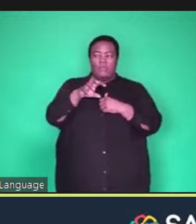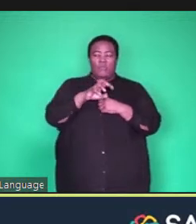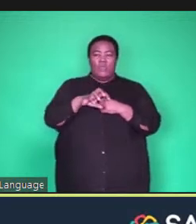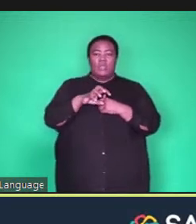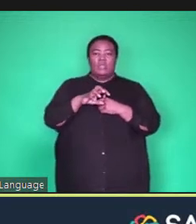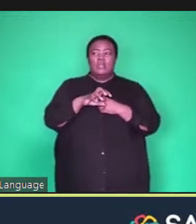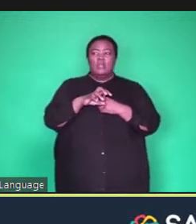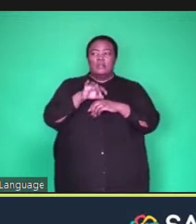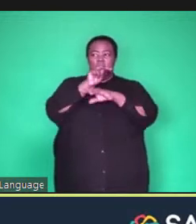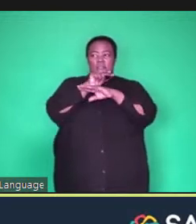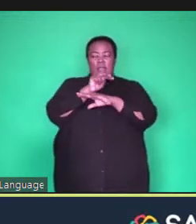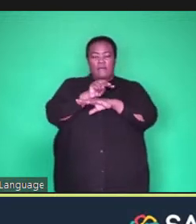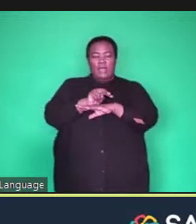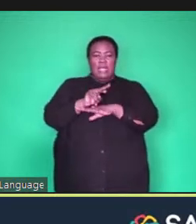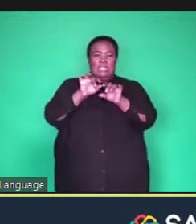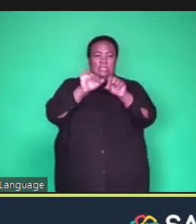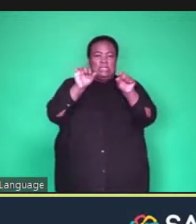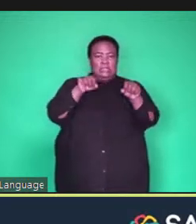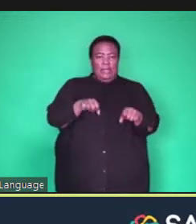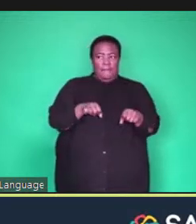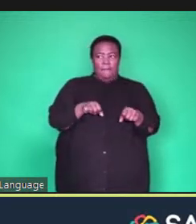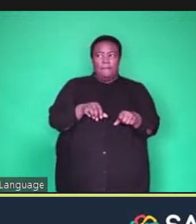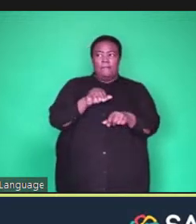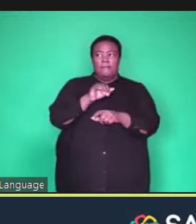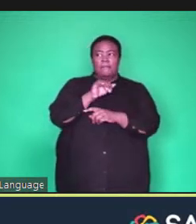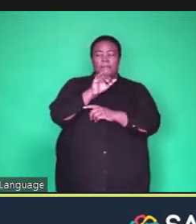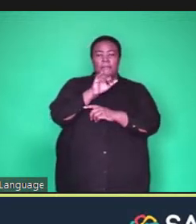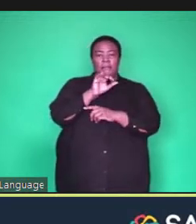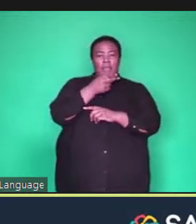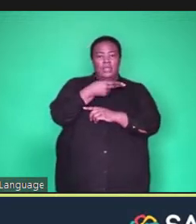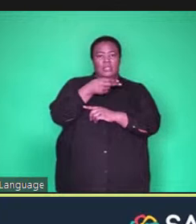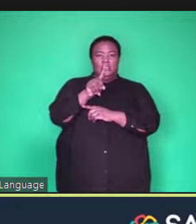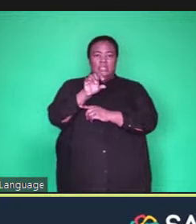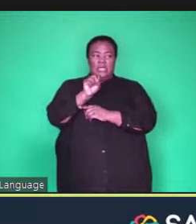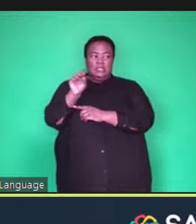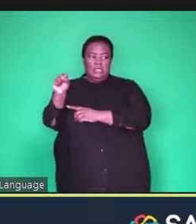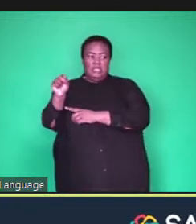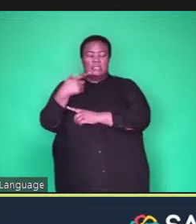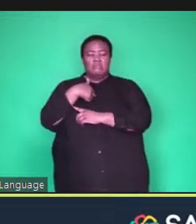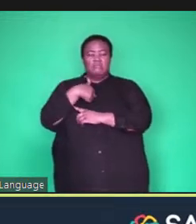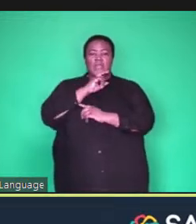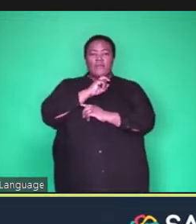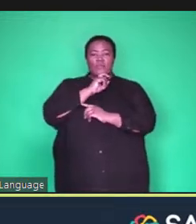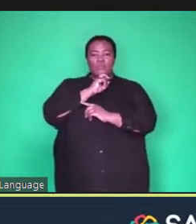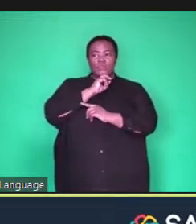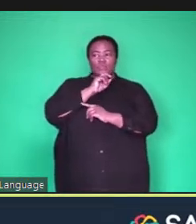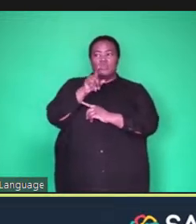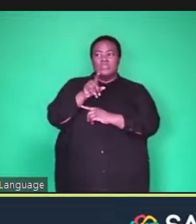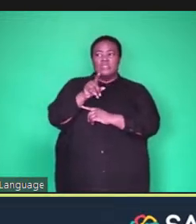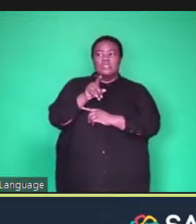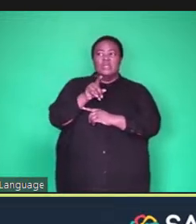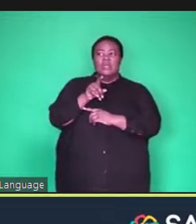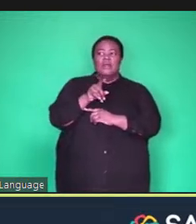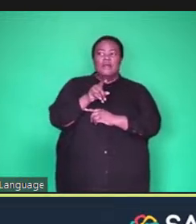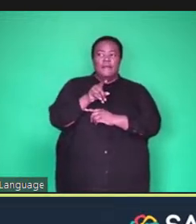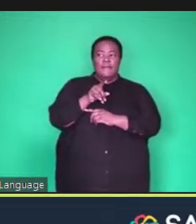Kath helped us understand that and its values and strengths, although I won't be using NIDS CRAM data.